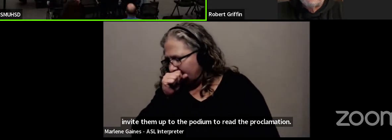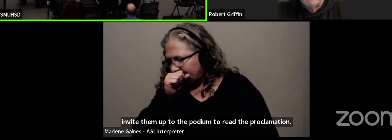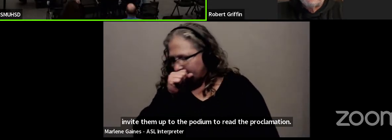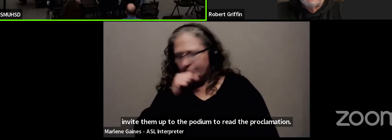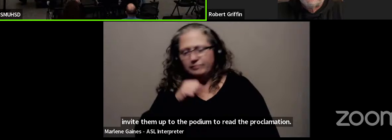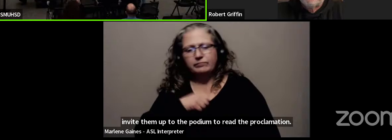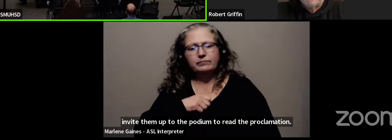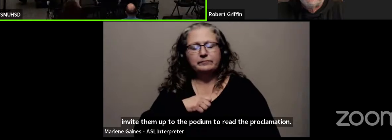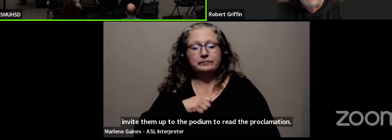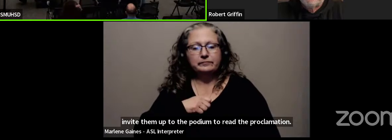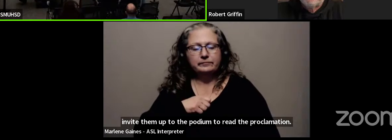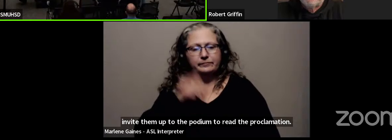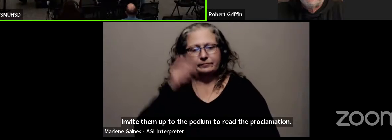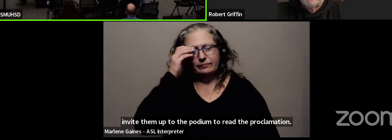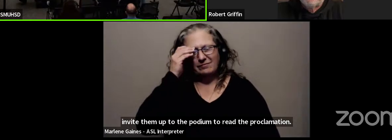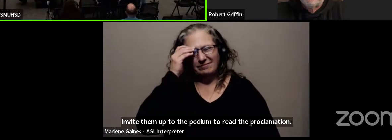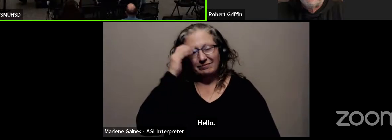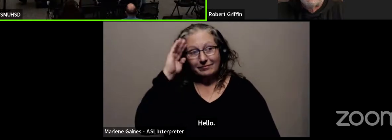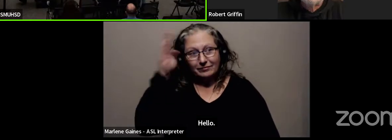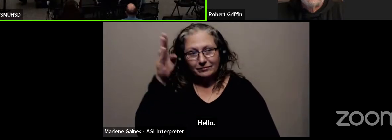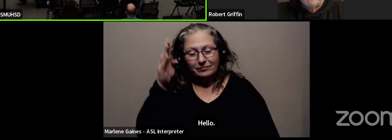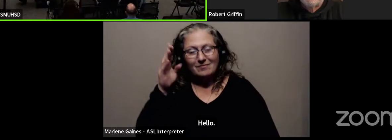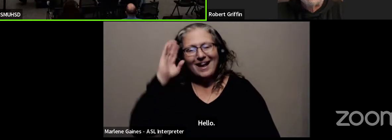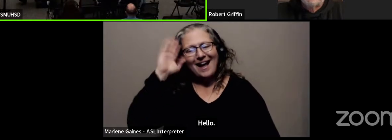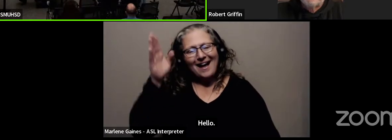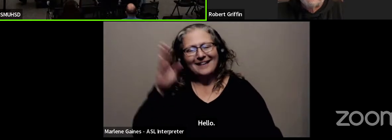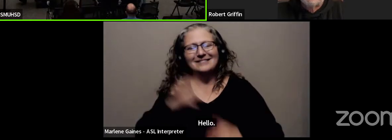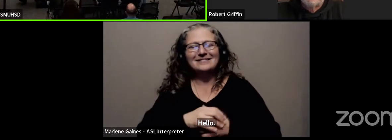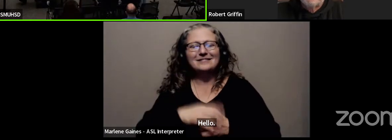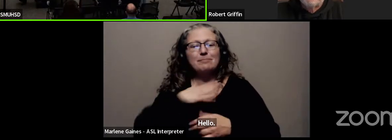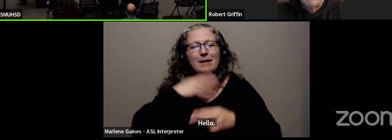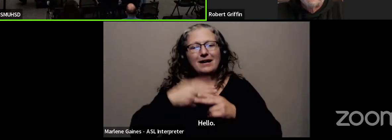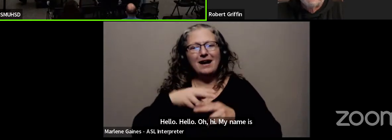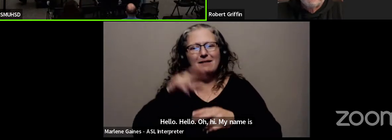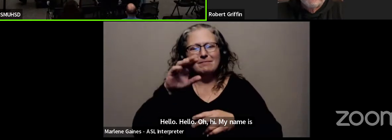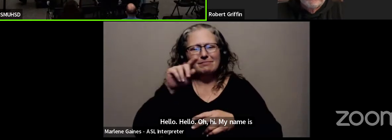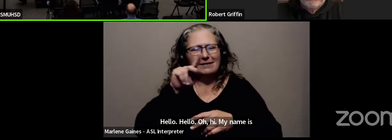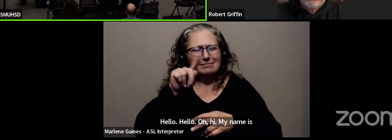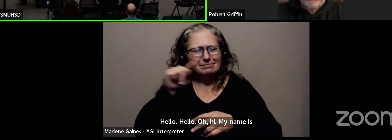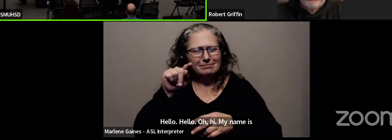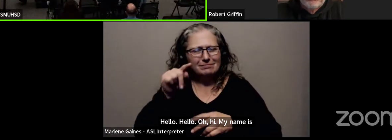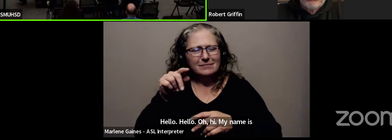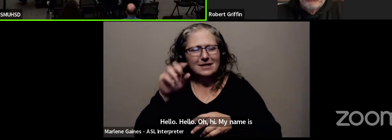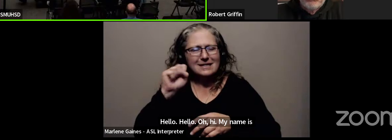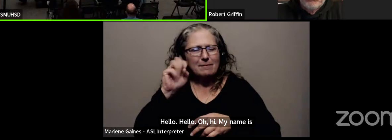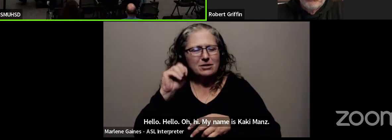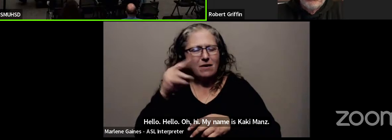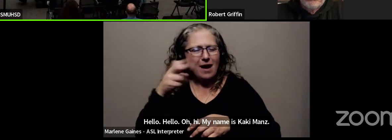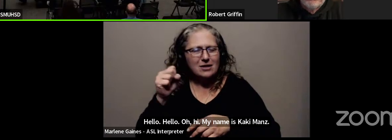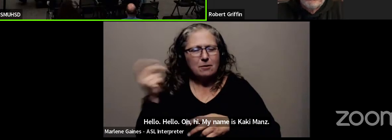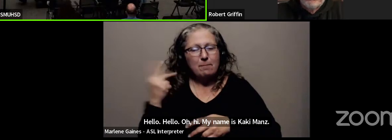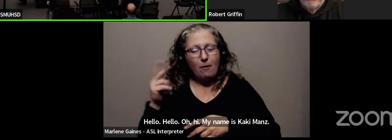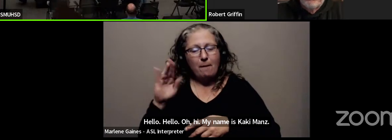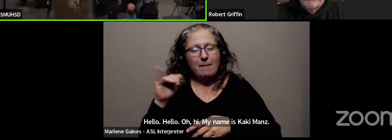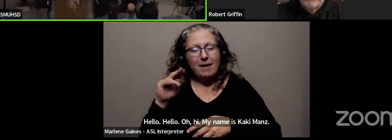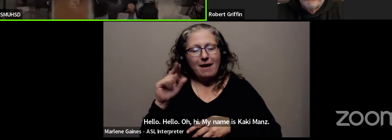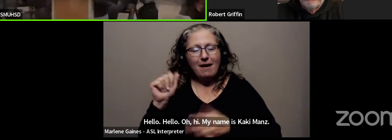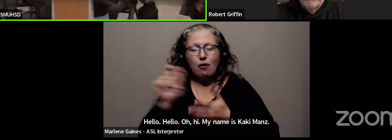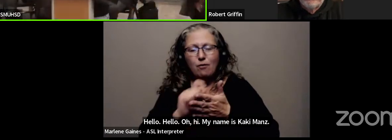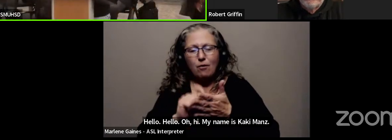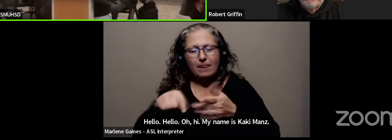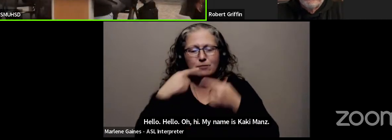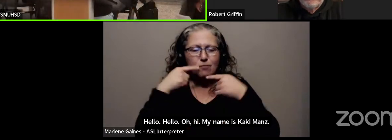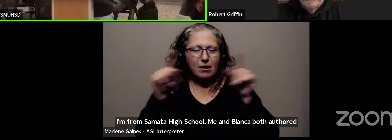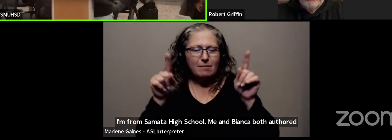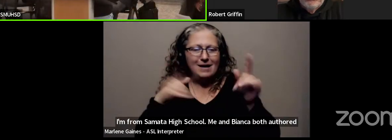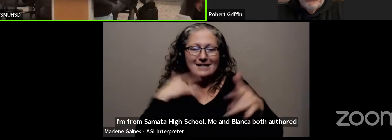Hello. Oh. Hello. Oh, hi. My name is Kai Jimenez. I'm from San Mateo High School. Me and Bianca both authored this proclamation.